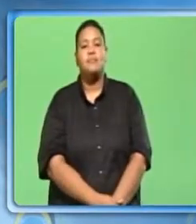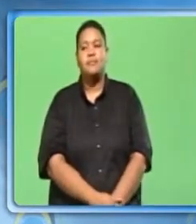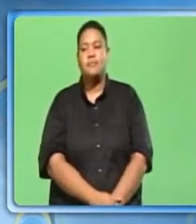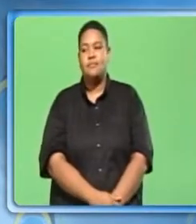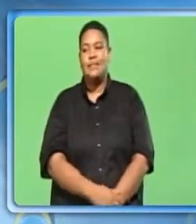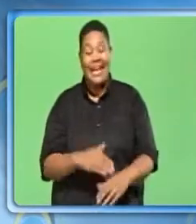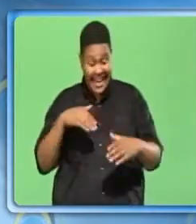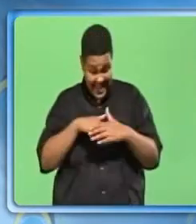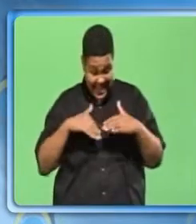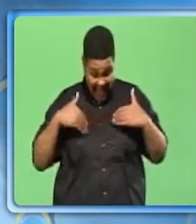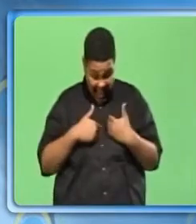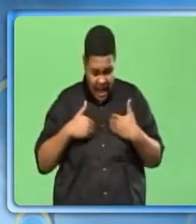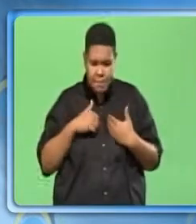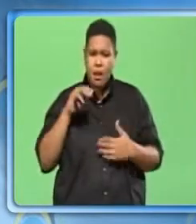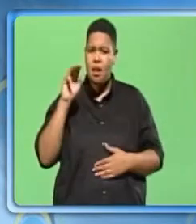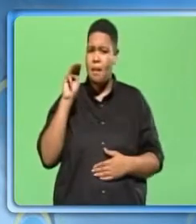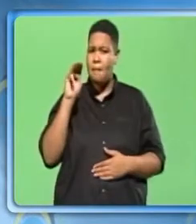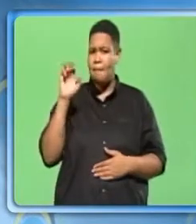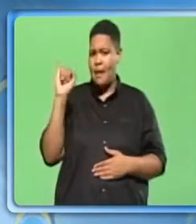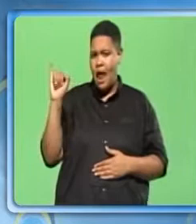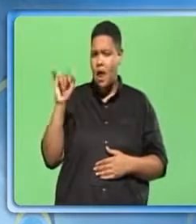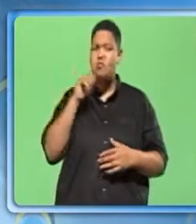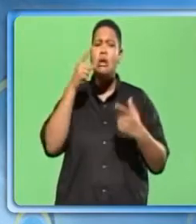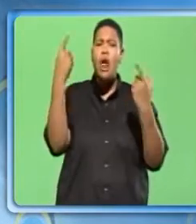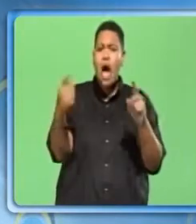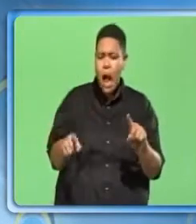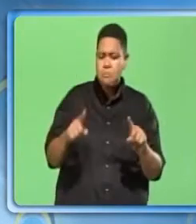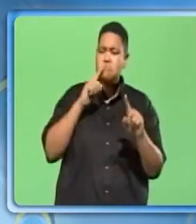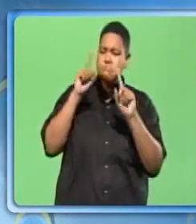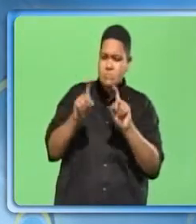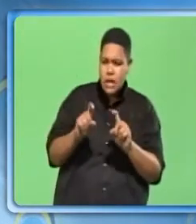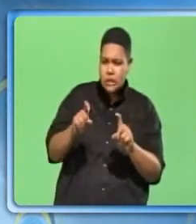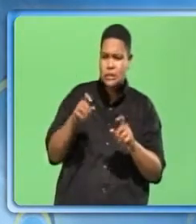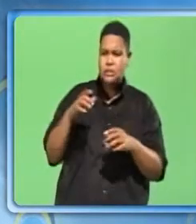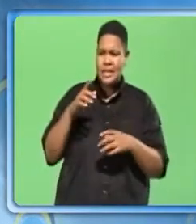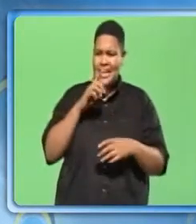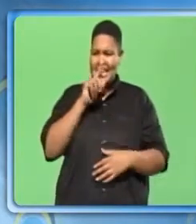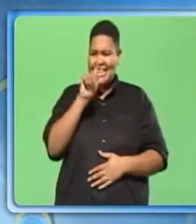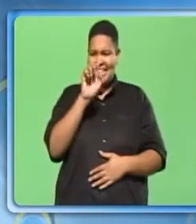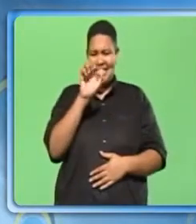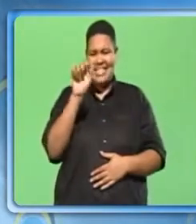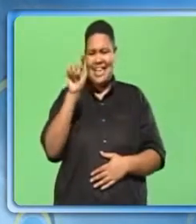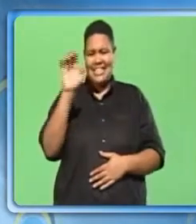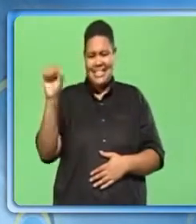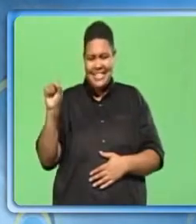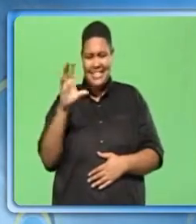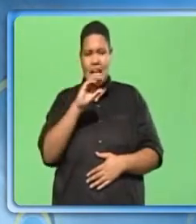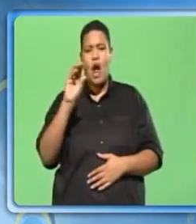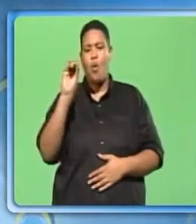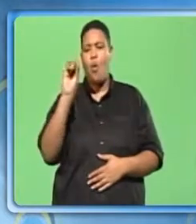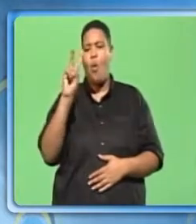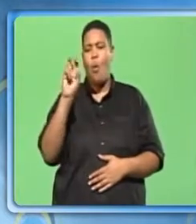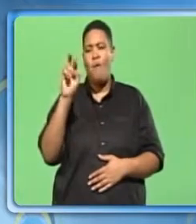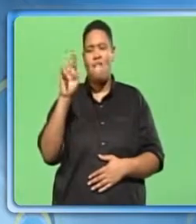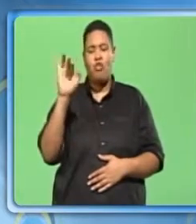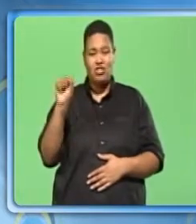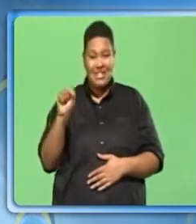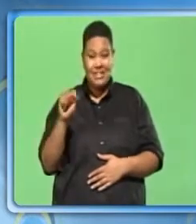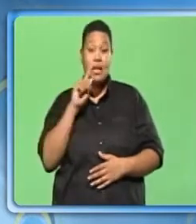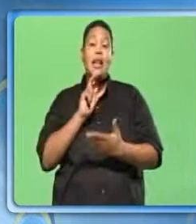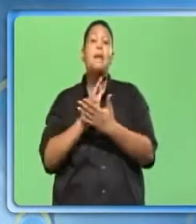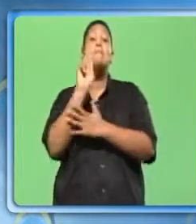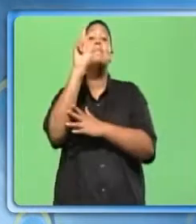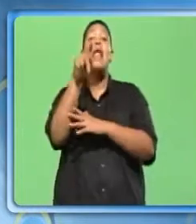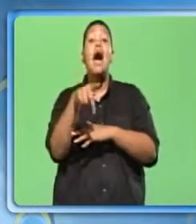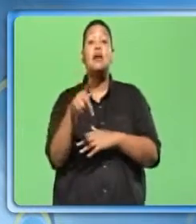In animals, meiosis occurs in the testes and ovaries. In plants, meiosis occurs